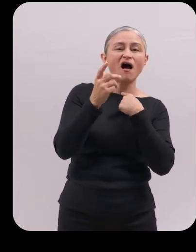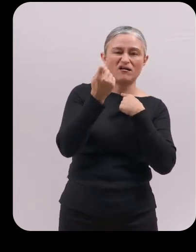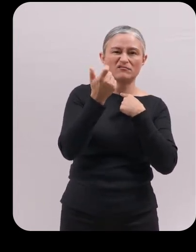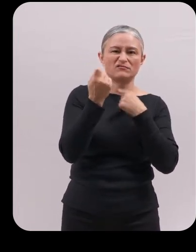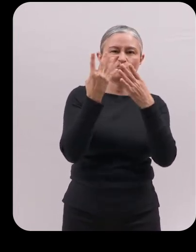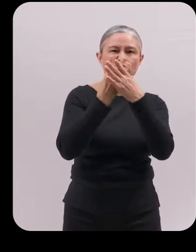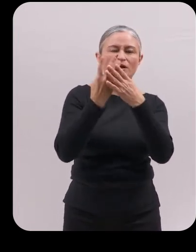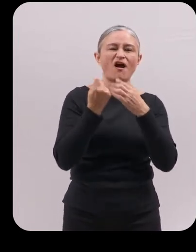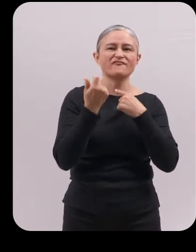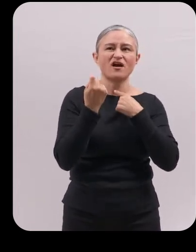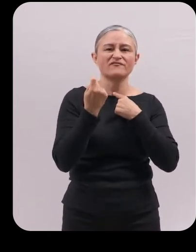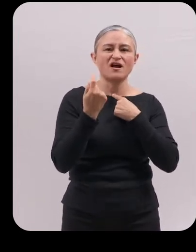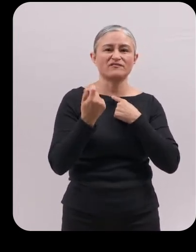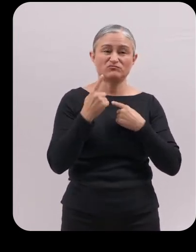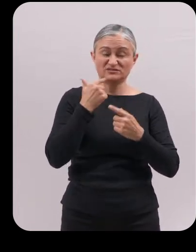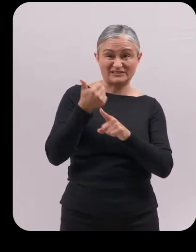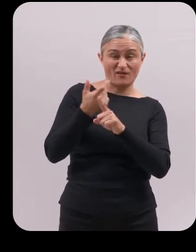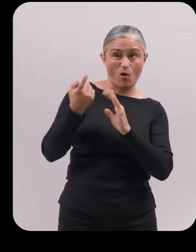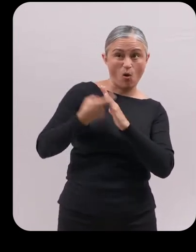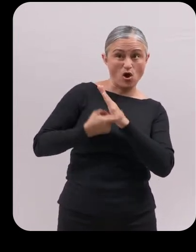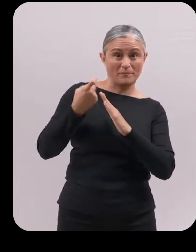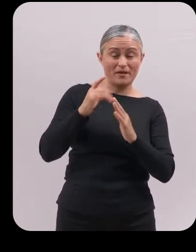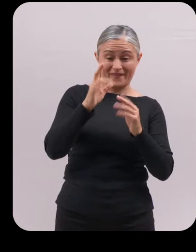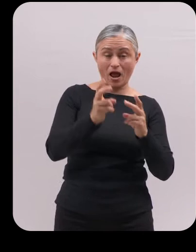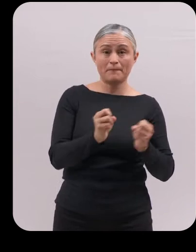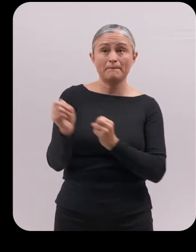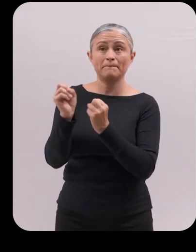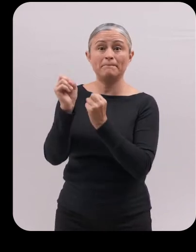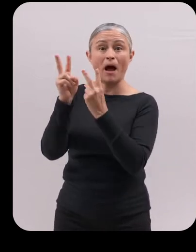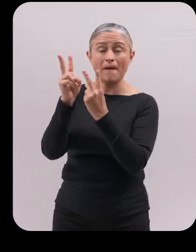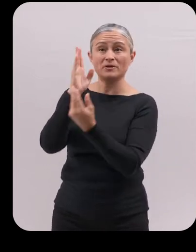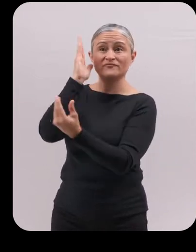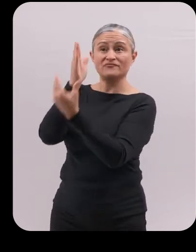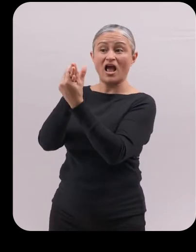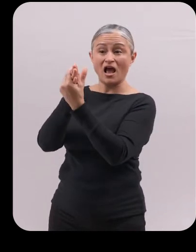tracks that's triggered as soon as a user uploads a file to Google Drive.